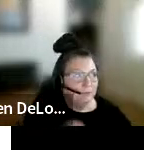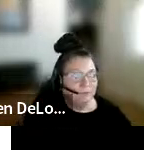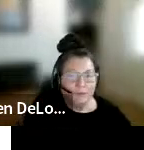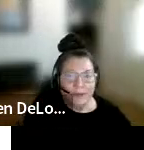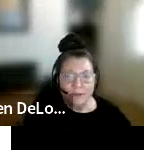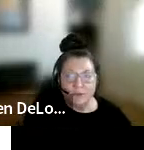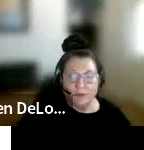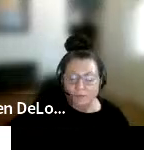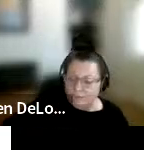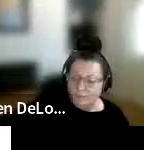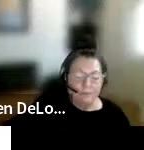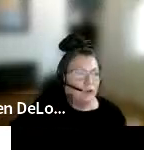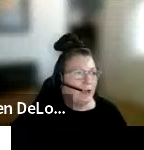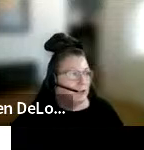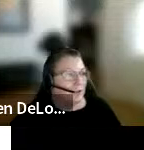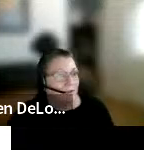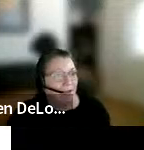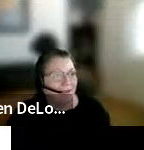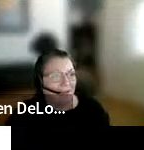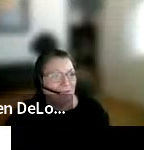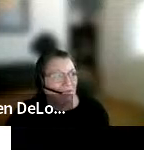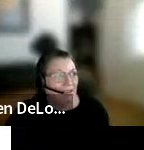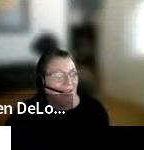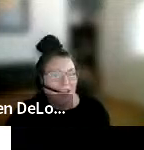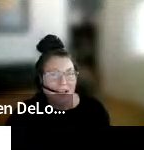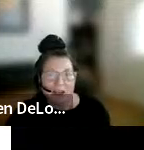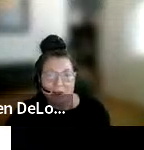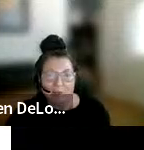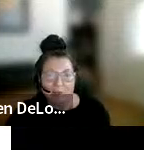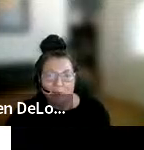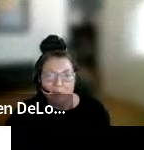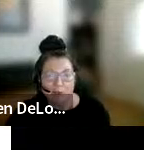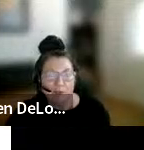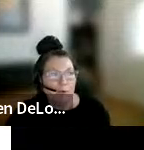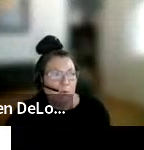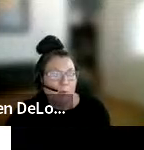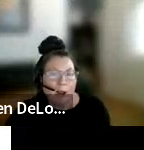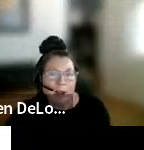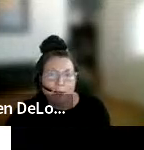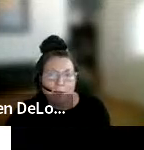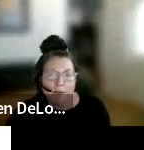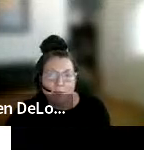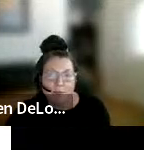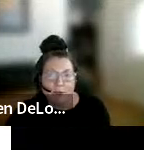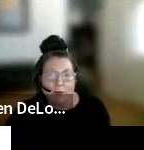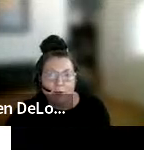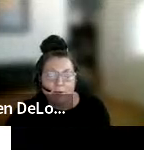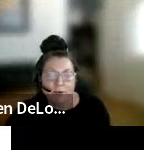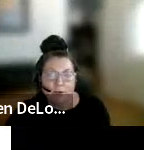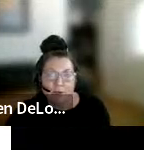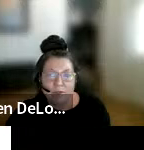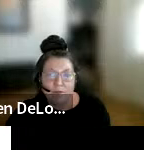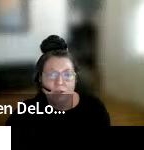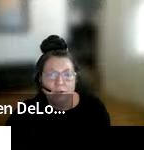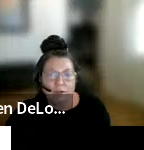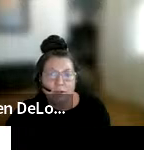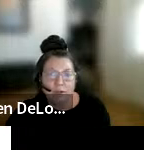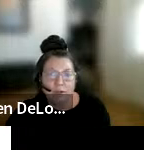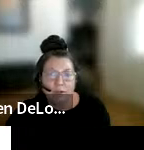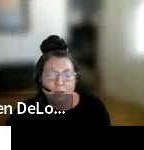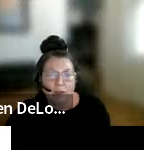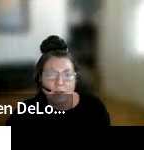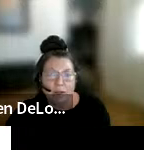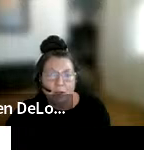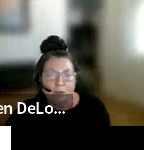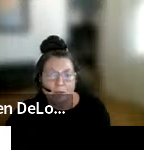Okay, thanks for changing the slide, Kim. So why assess mental health in a transition